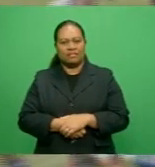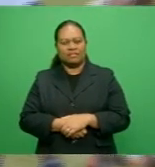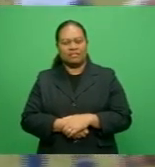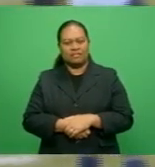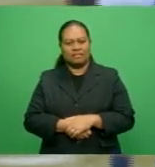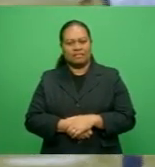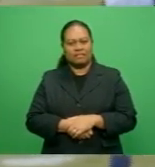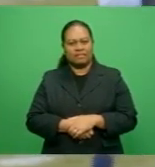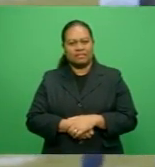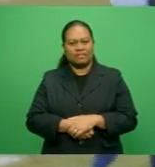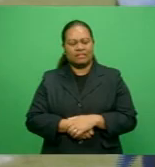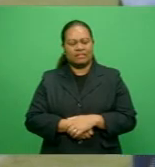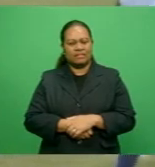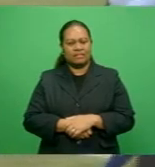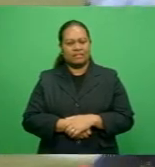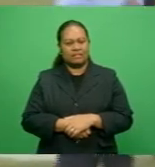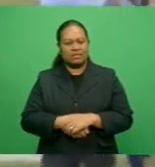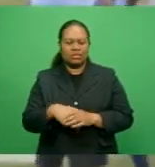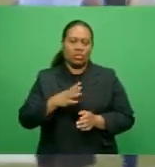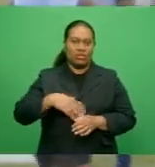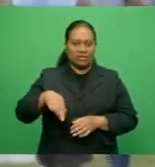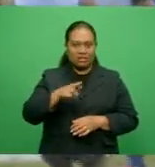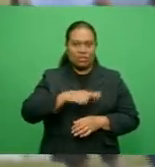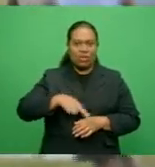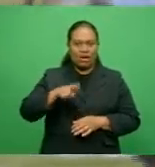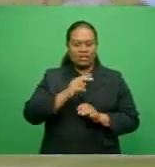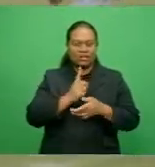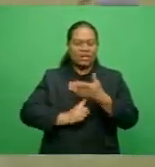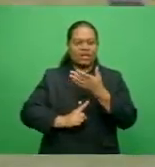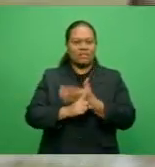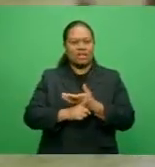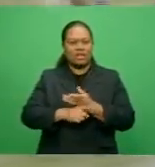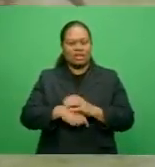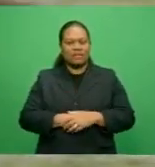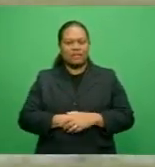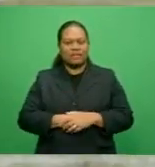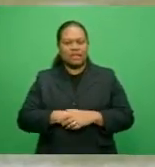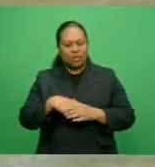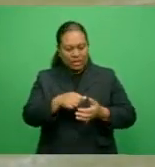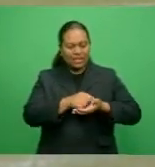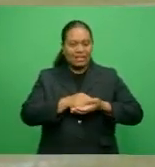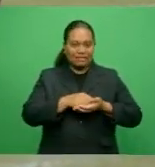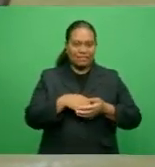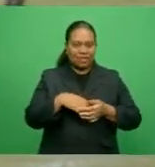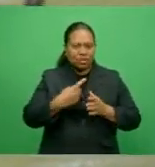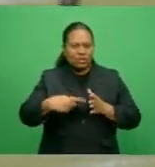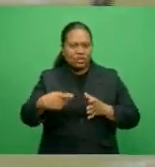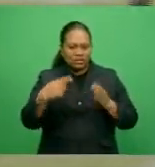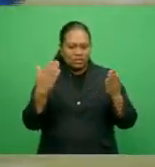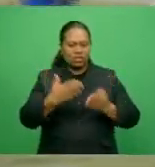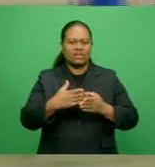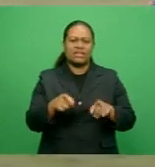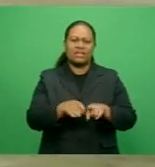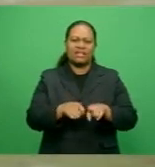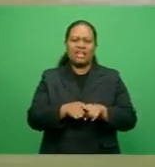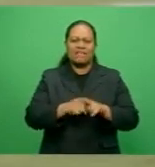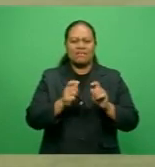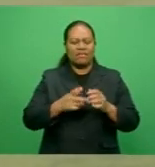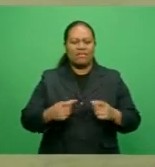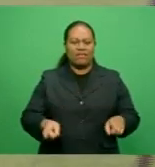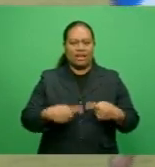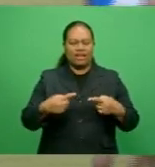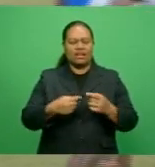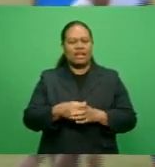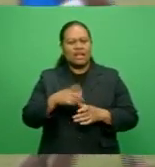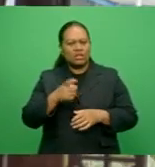elimination round. So we will treat each game as a final. Come what may, Molly adds the team knows what